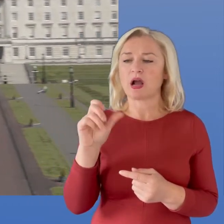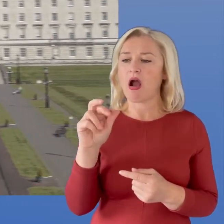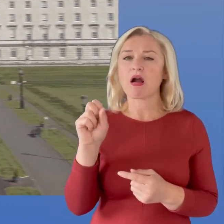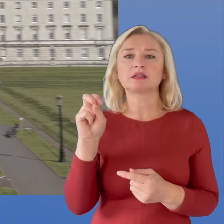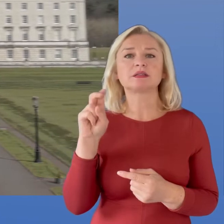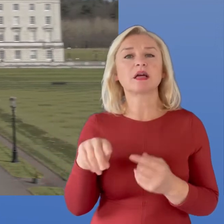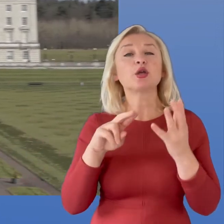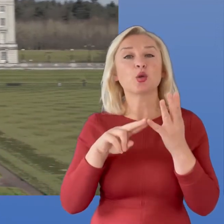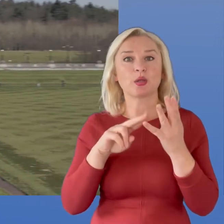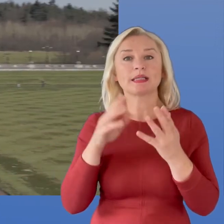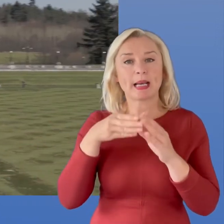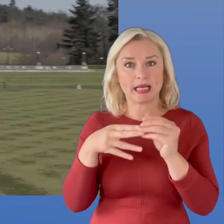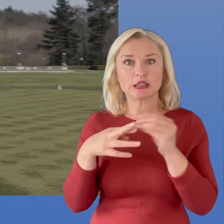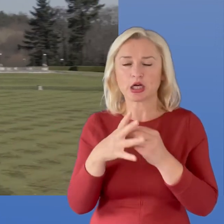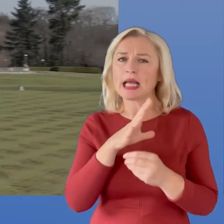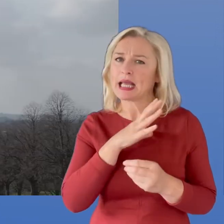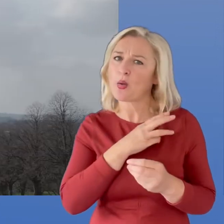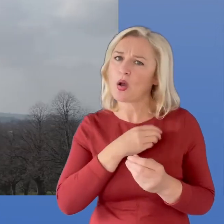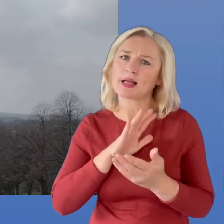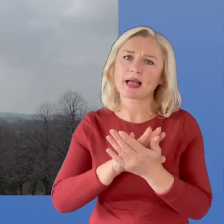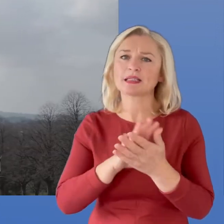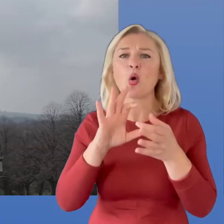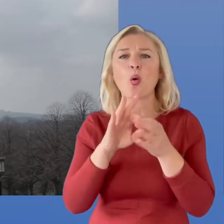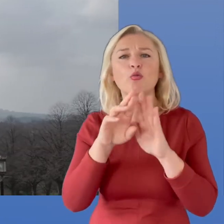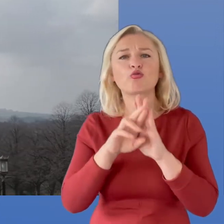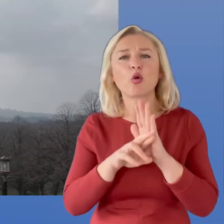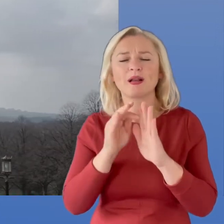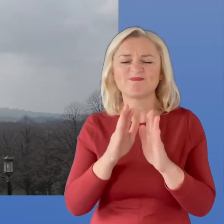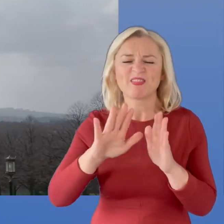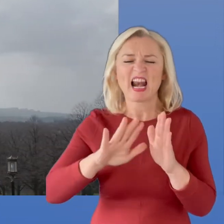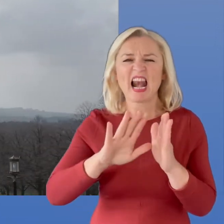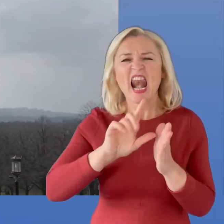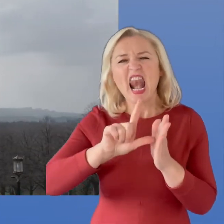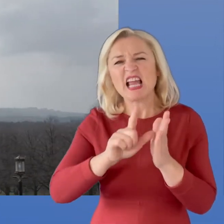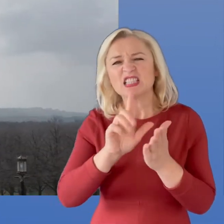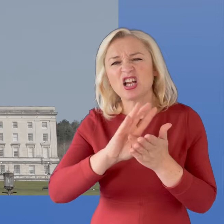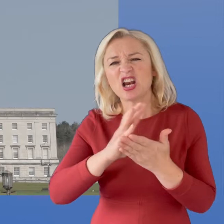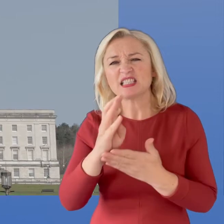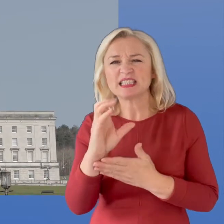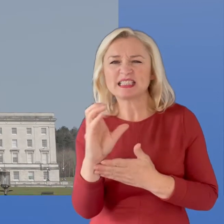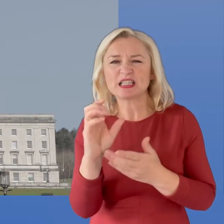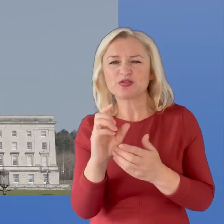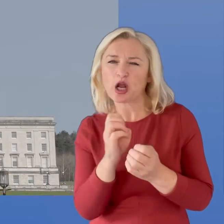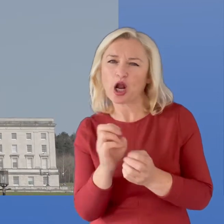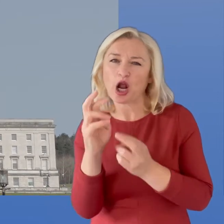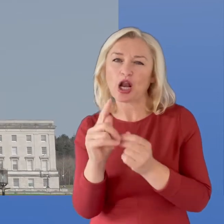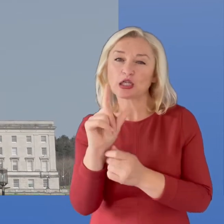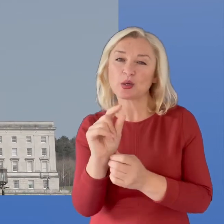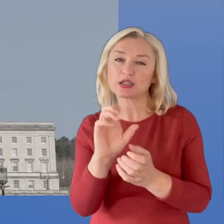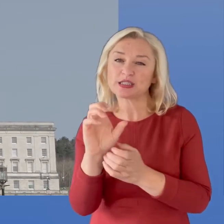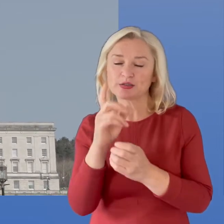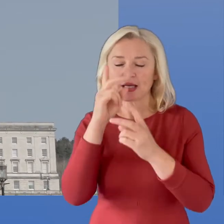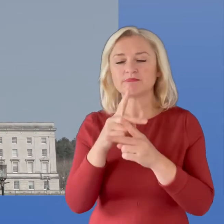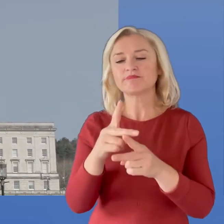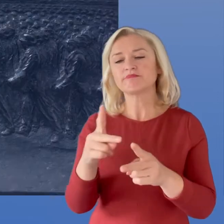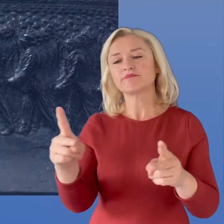movement in the late 19th and early 20th centuries, looks out upon the surrounding estate. The 13-foot Irish granite plinth upon which